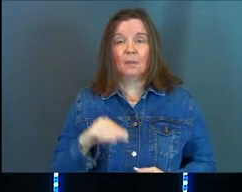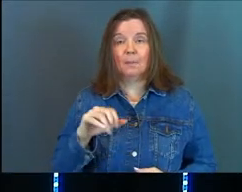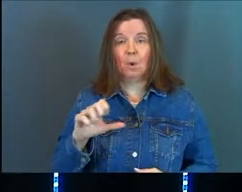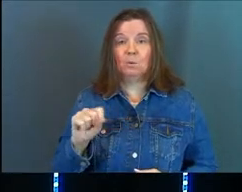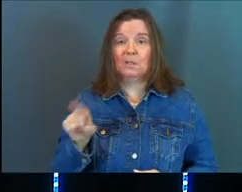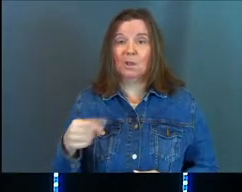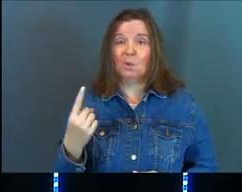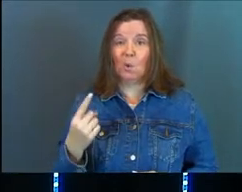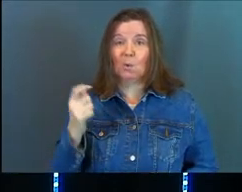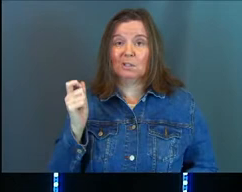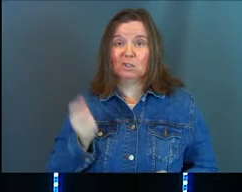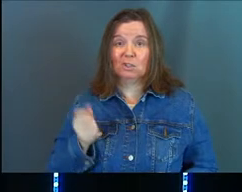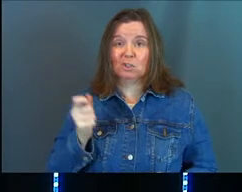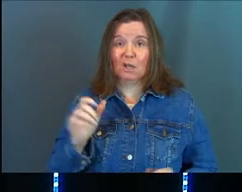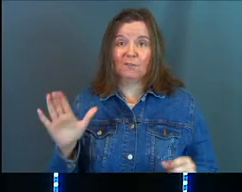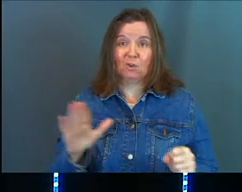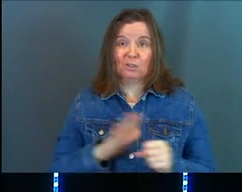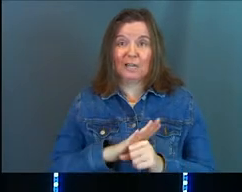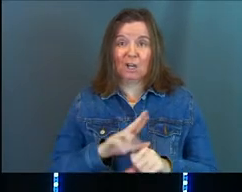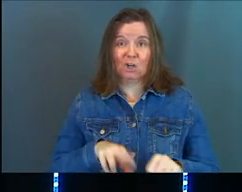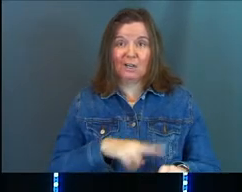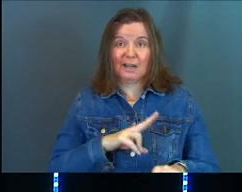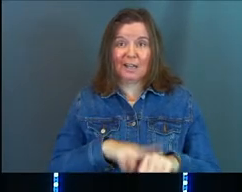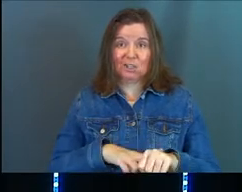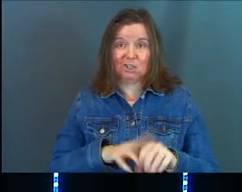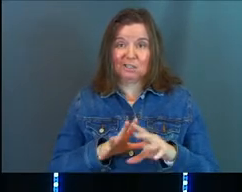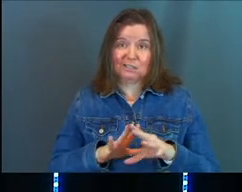Moses is the only judge for an entire nation.